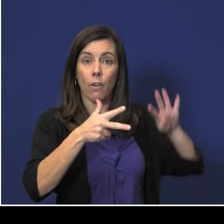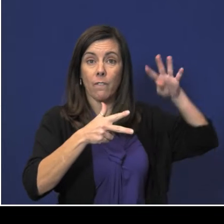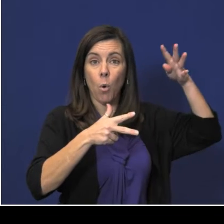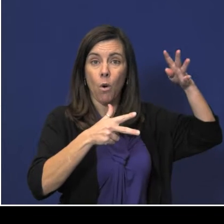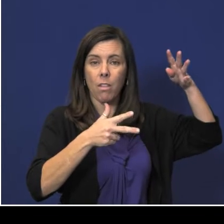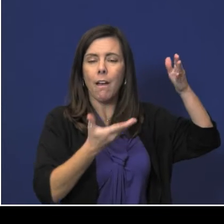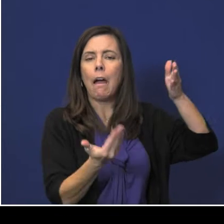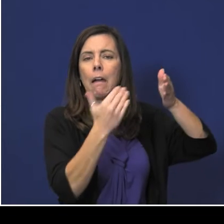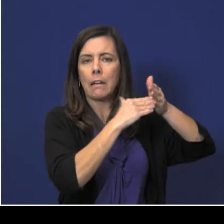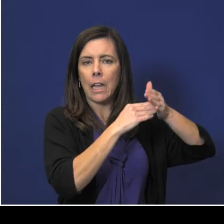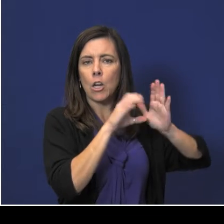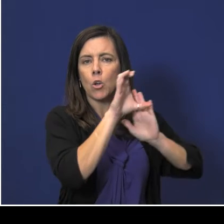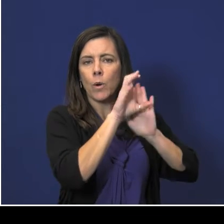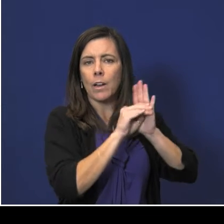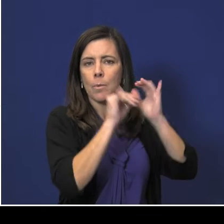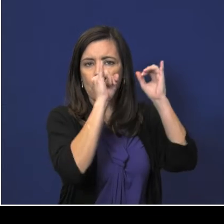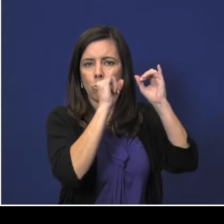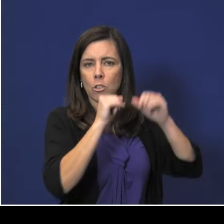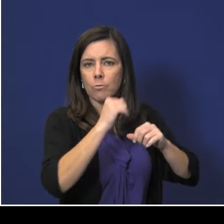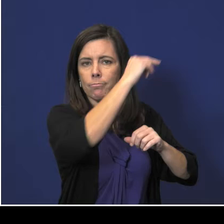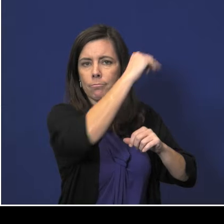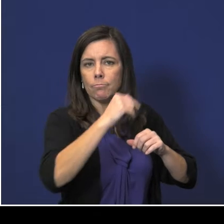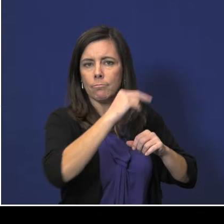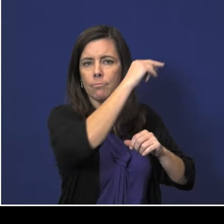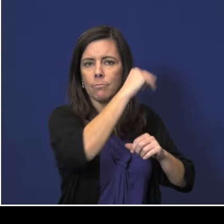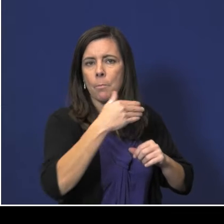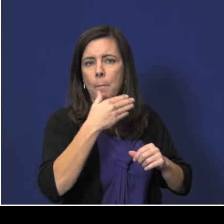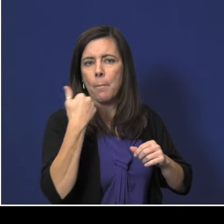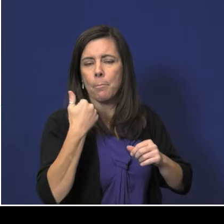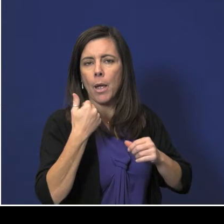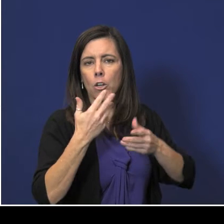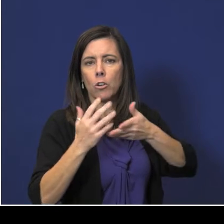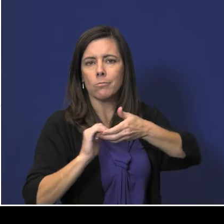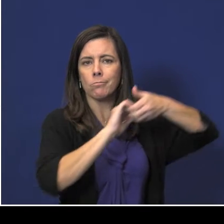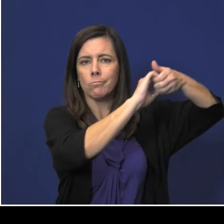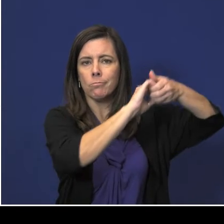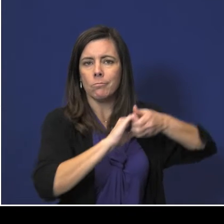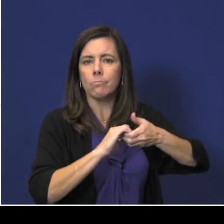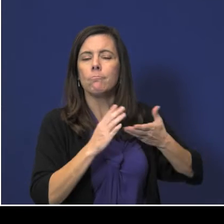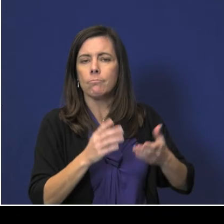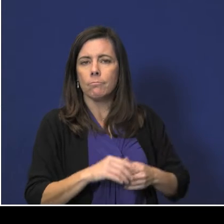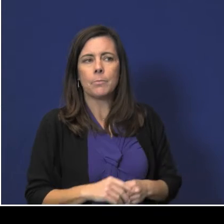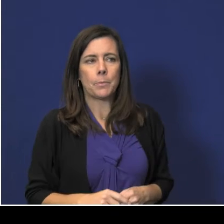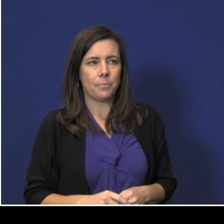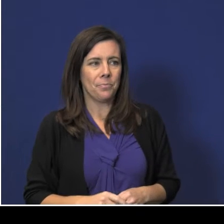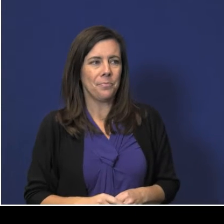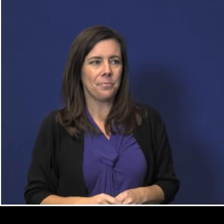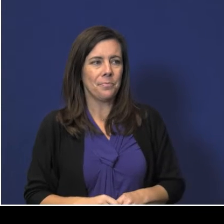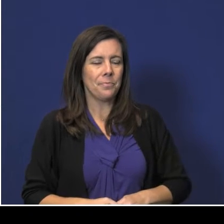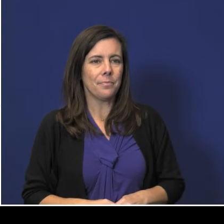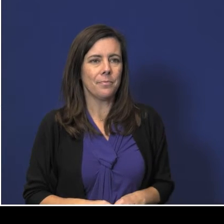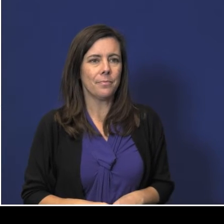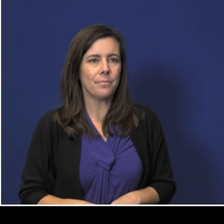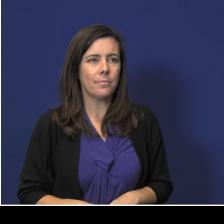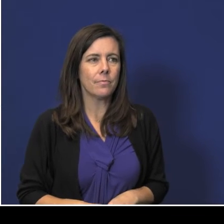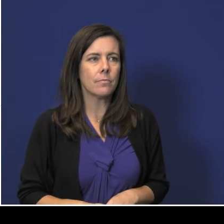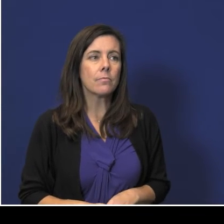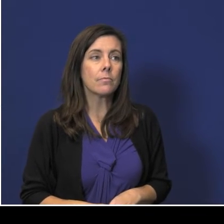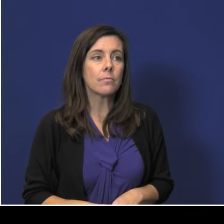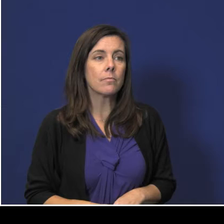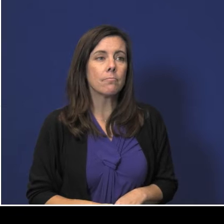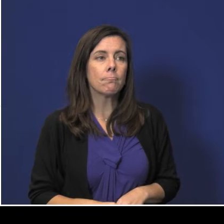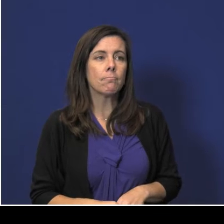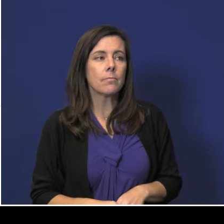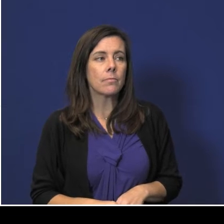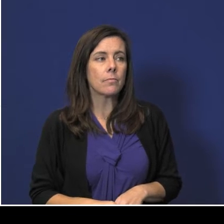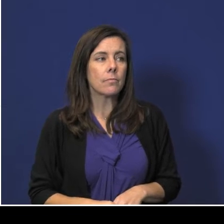being all curriculum and instruction. So again, for better flow for that whole department, now that it's being consolidated into one location. And then similar to